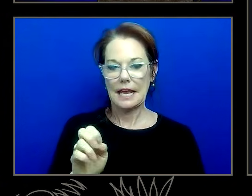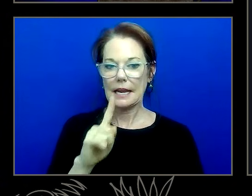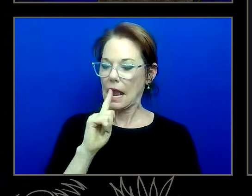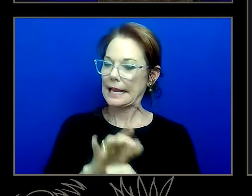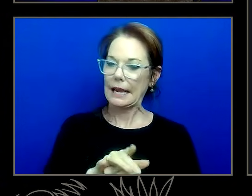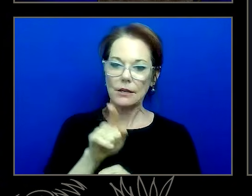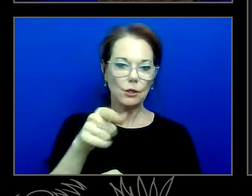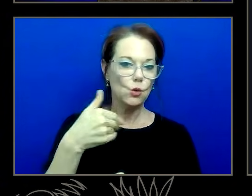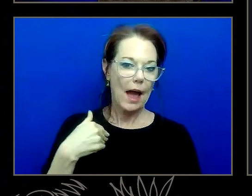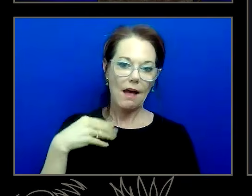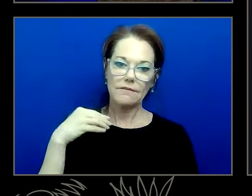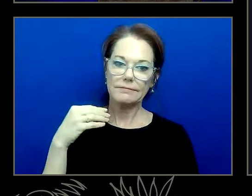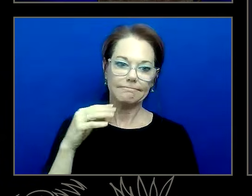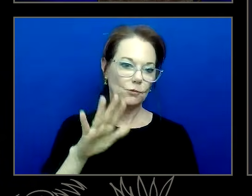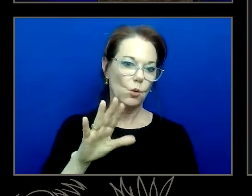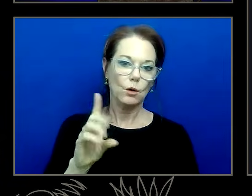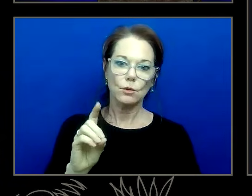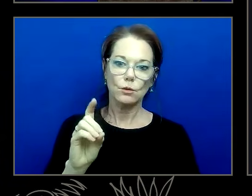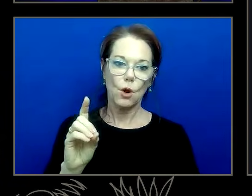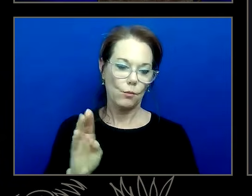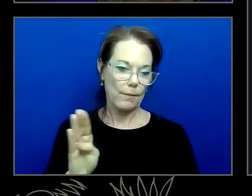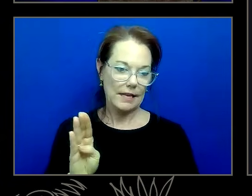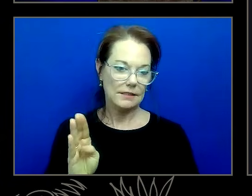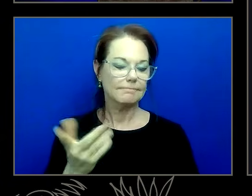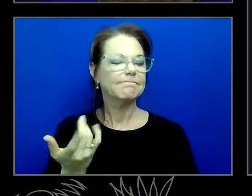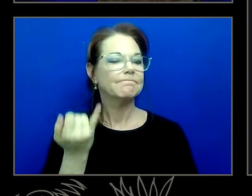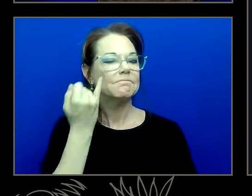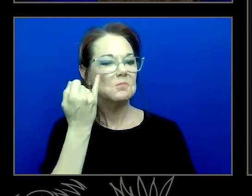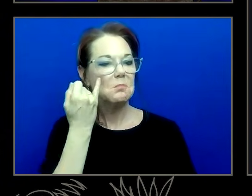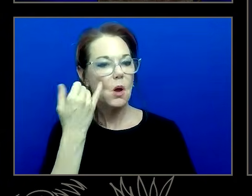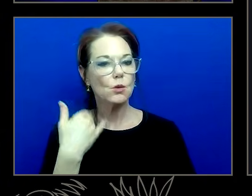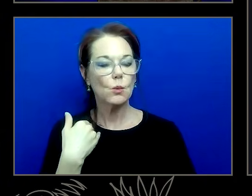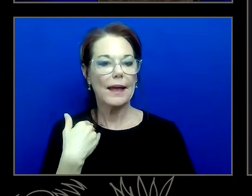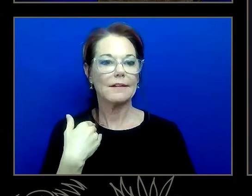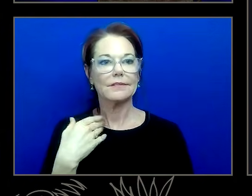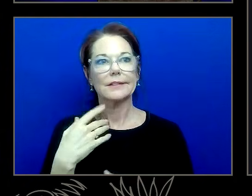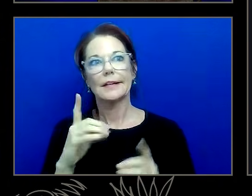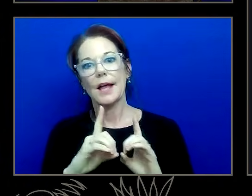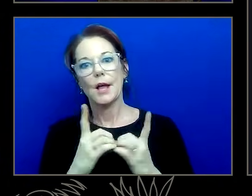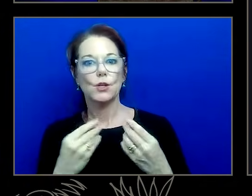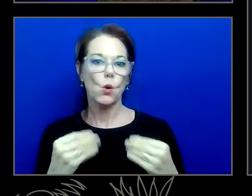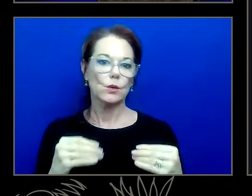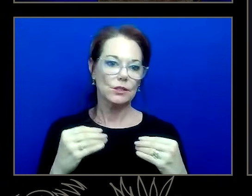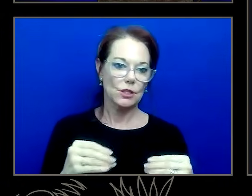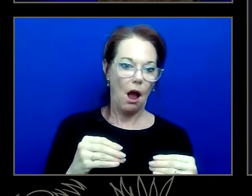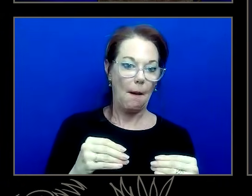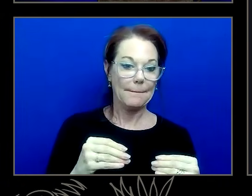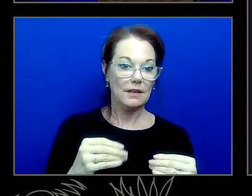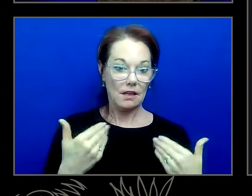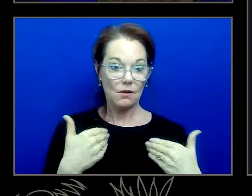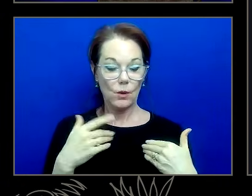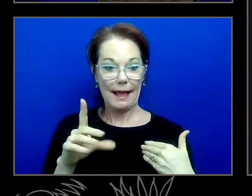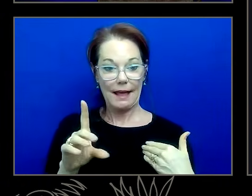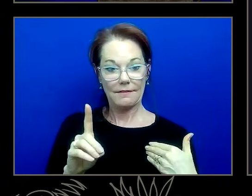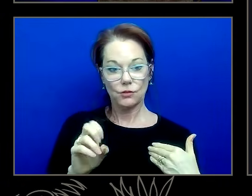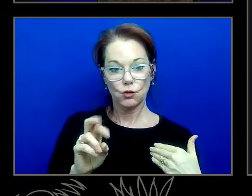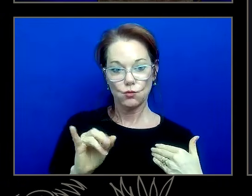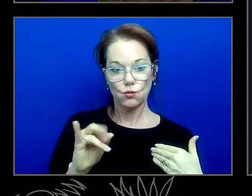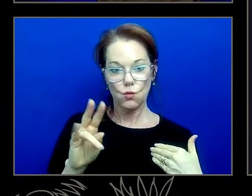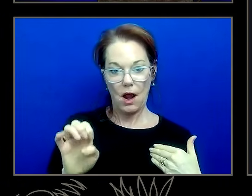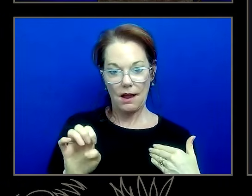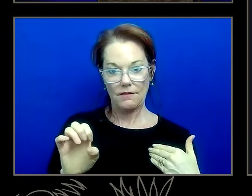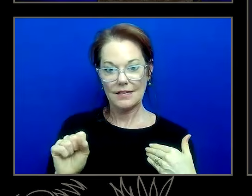base. We might have some state, like let's say we're opening up a donut shop, and we might have derived states where we